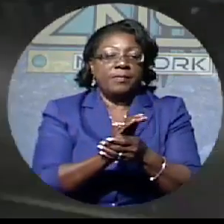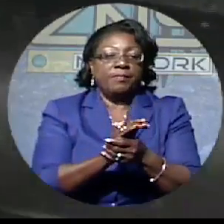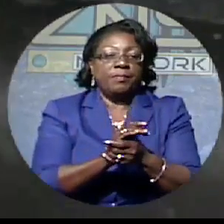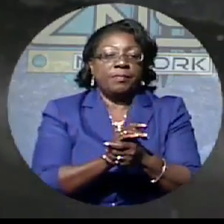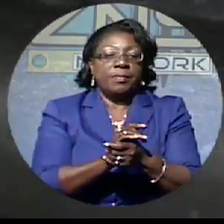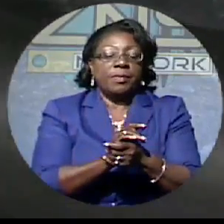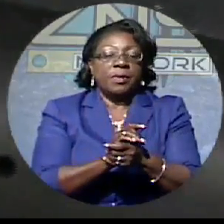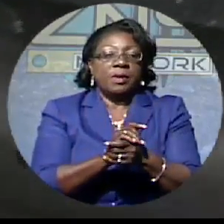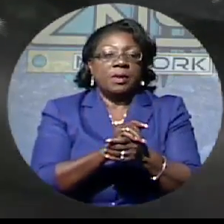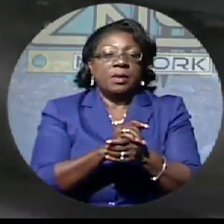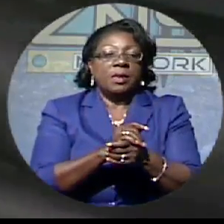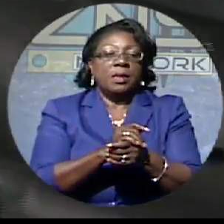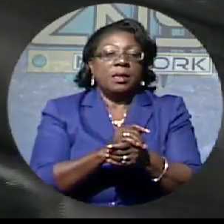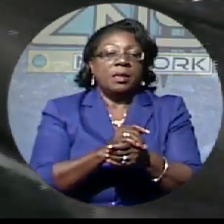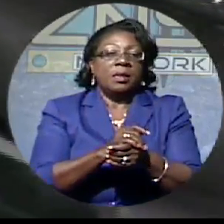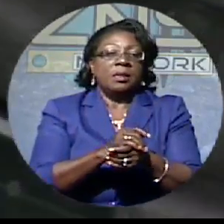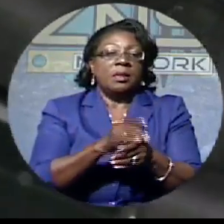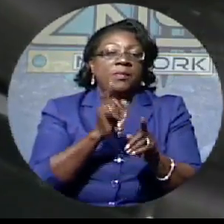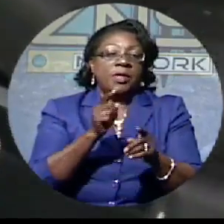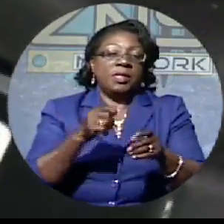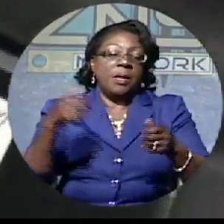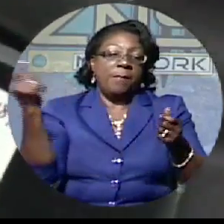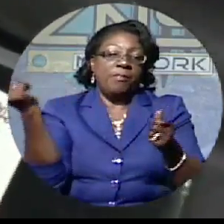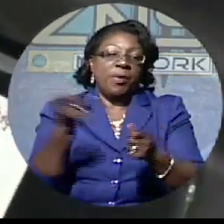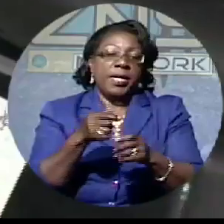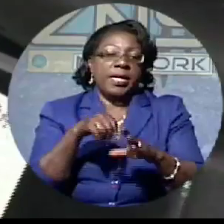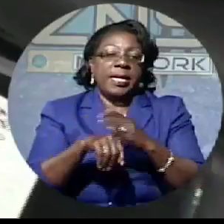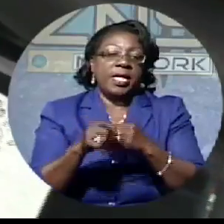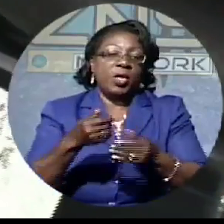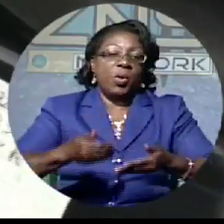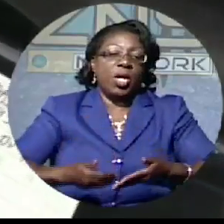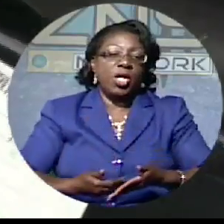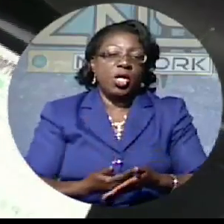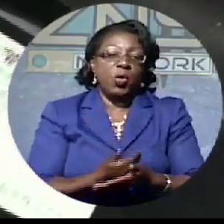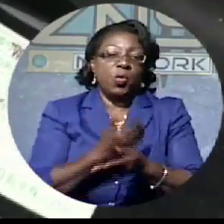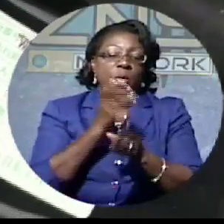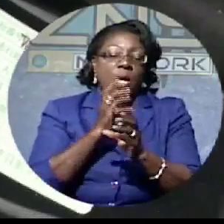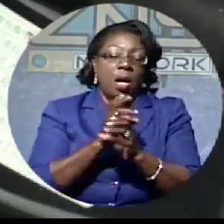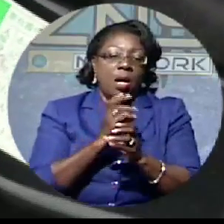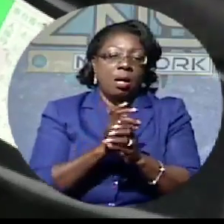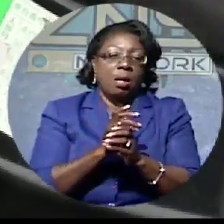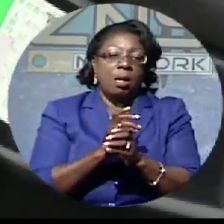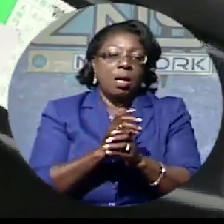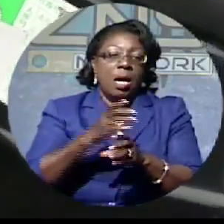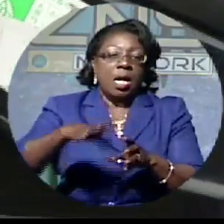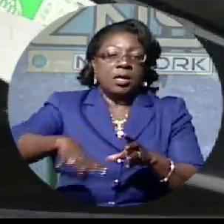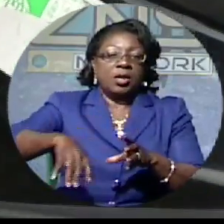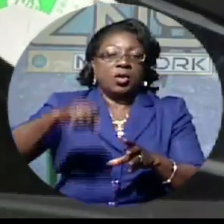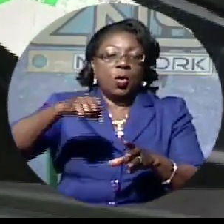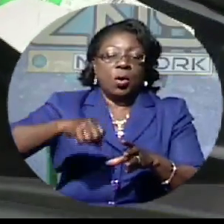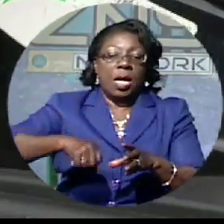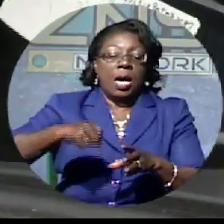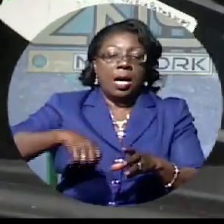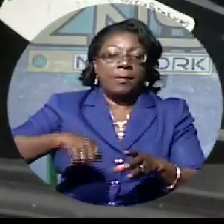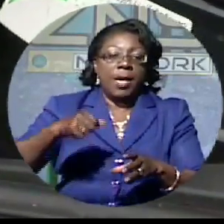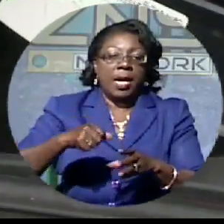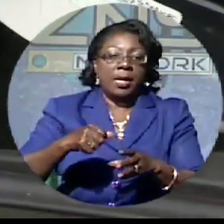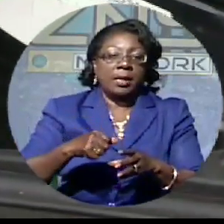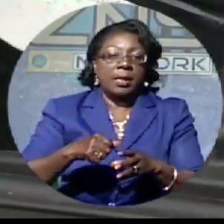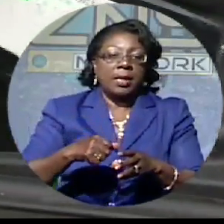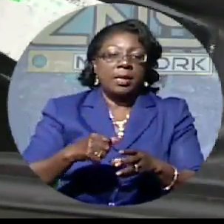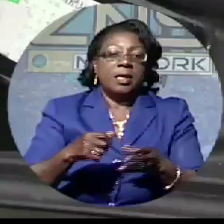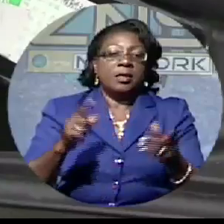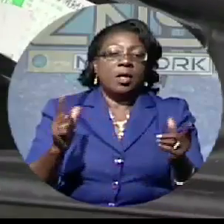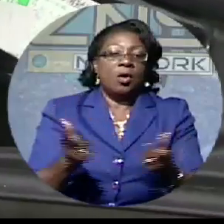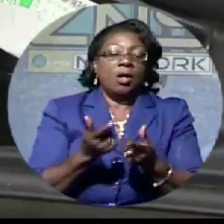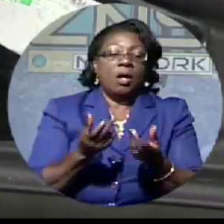realized thieves had smashed in the right window of her brand new BMW Mini Coupe and stole her handbag. Total of valuables that were